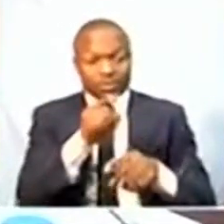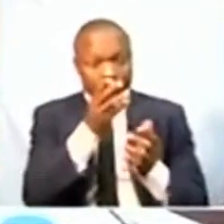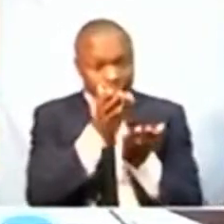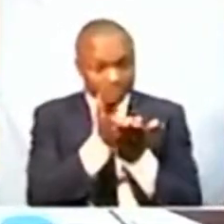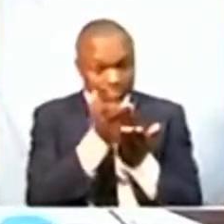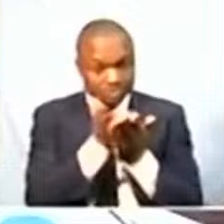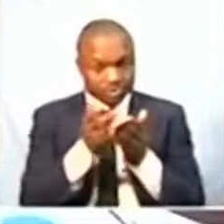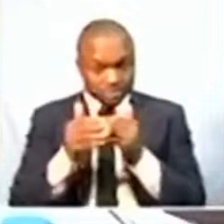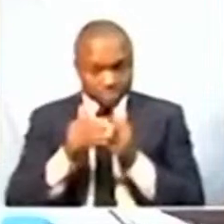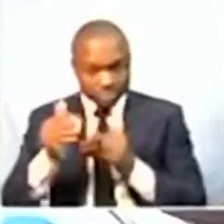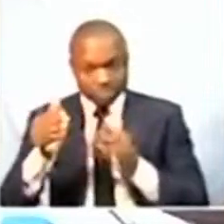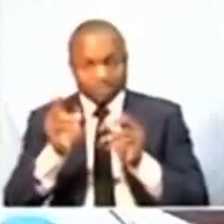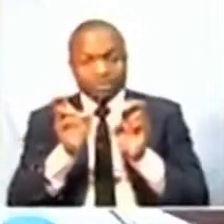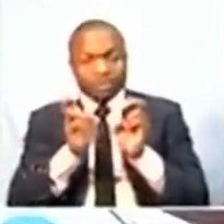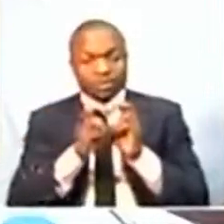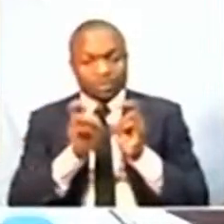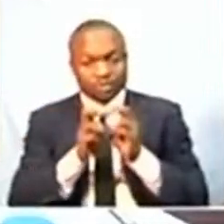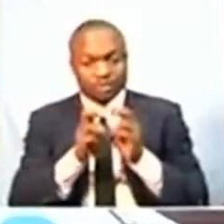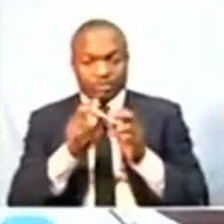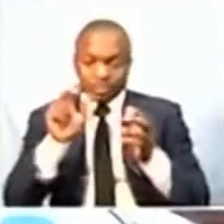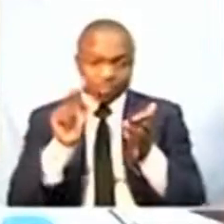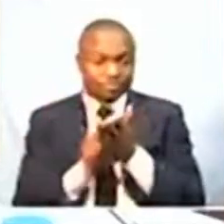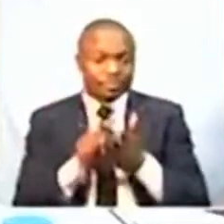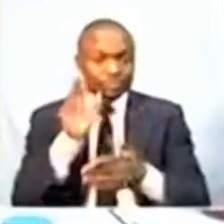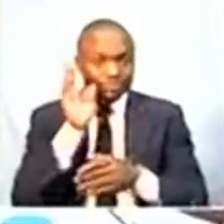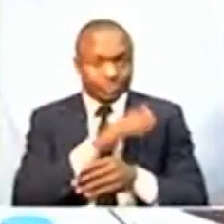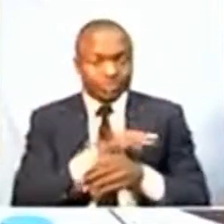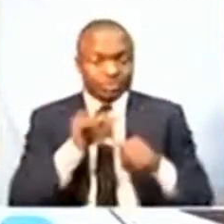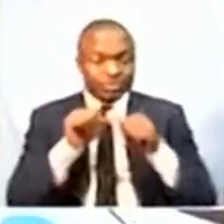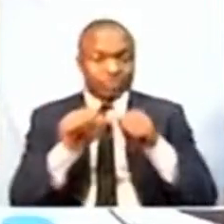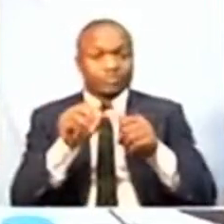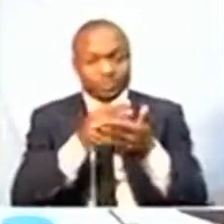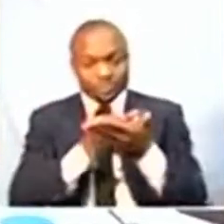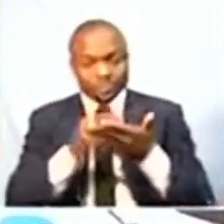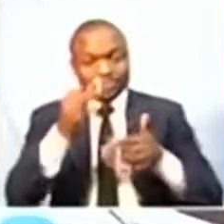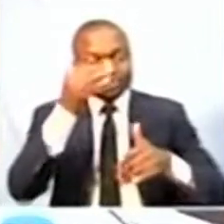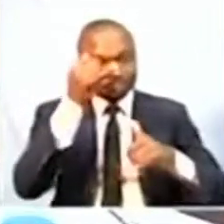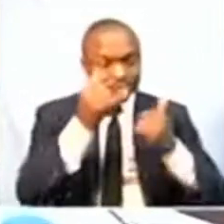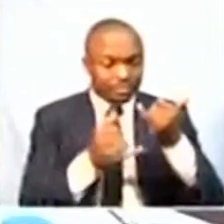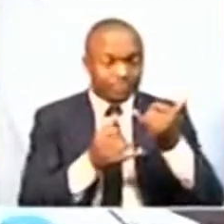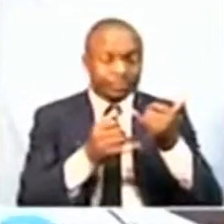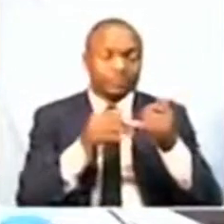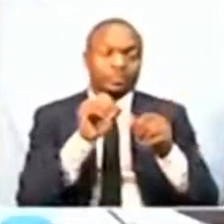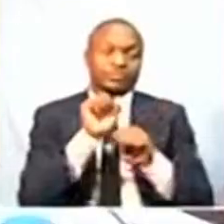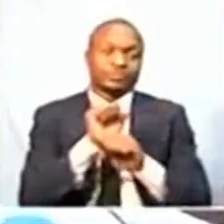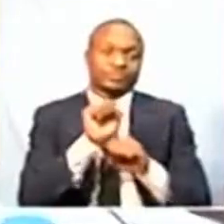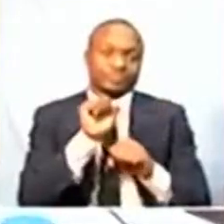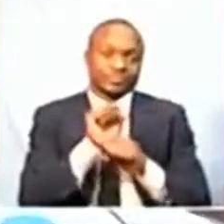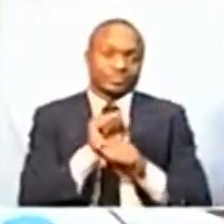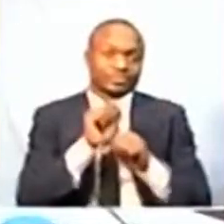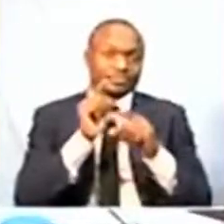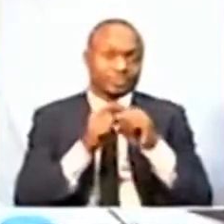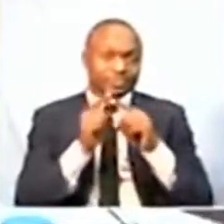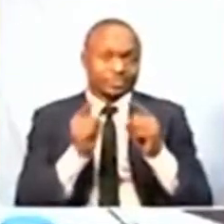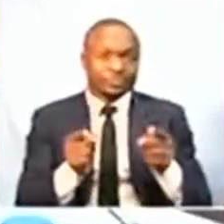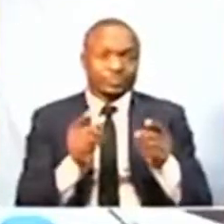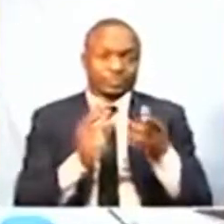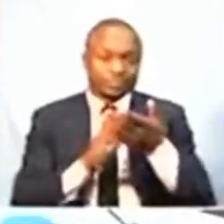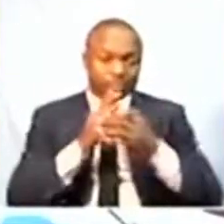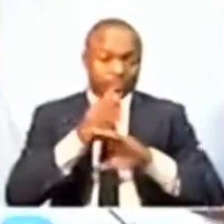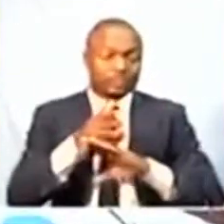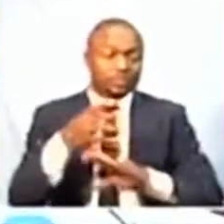for an extension of the contract, which was approved, and still failed to complete the remaining works despite constant